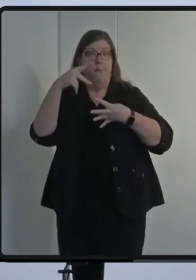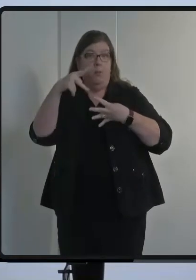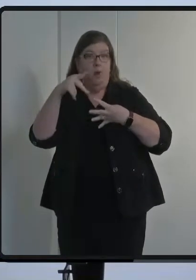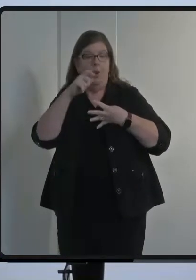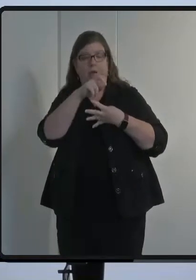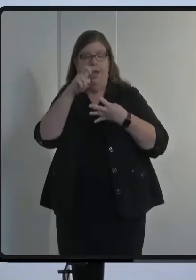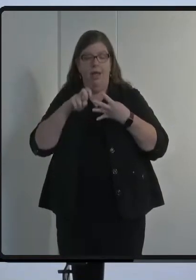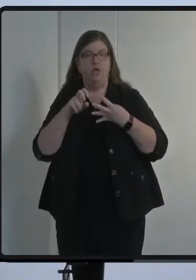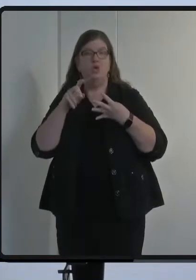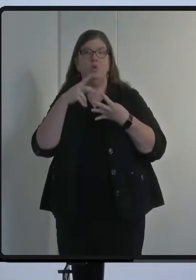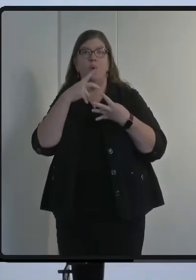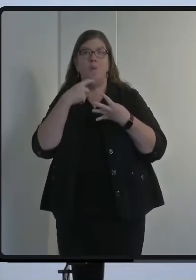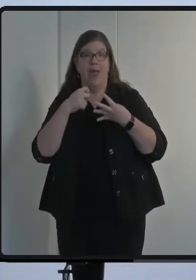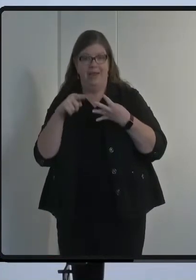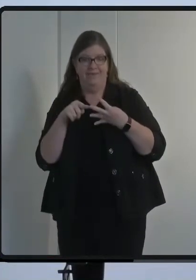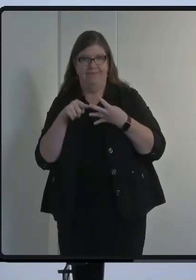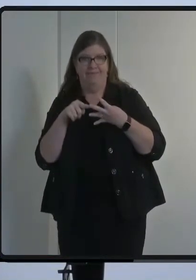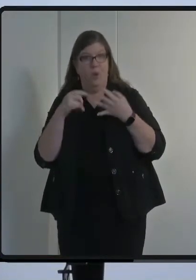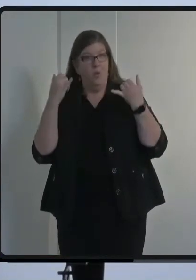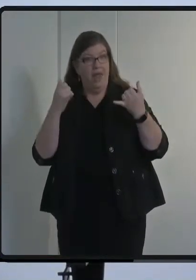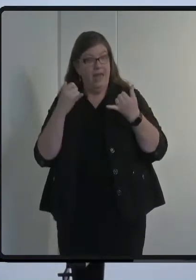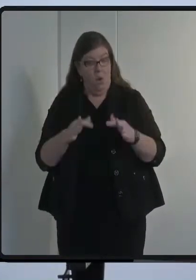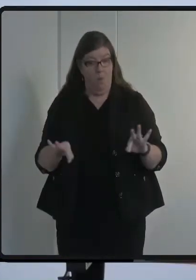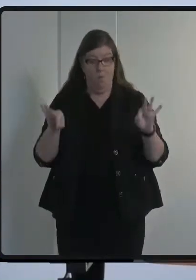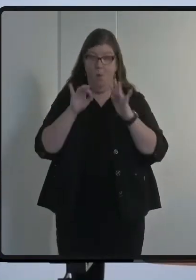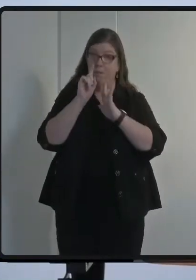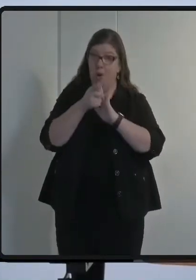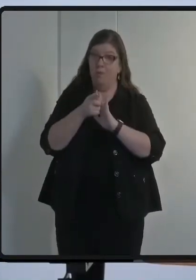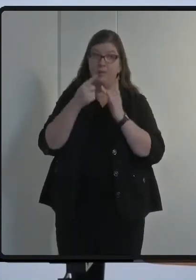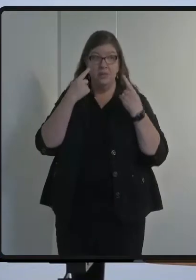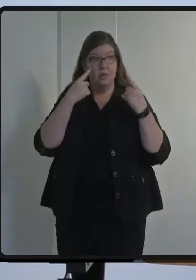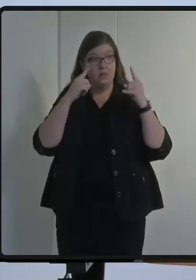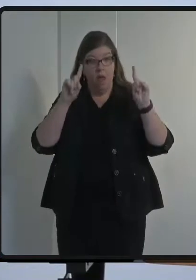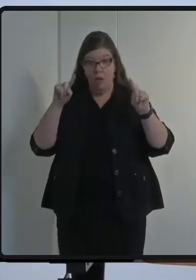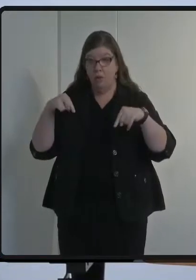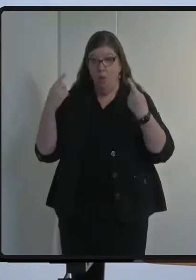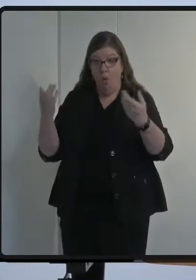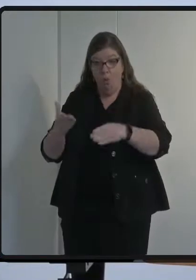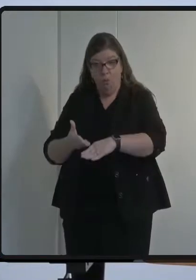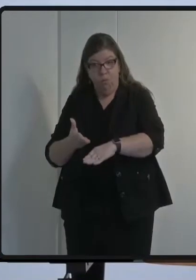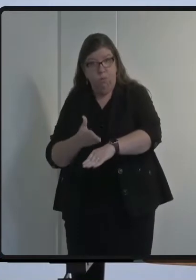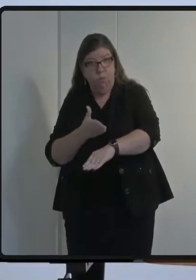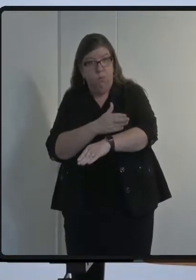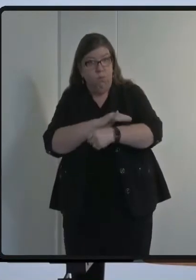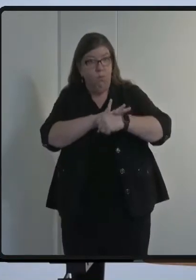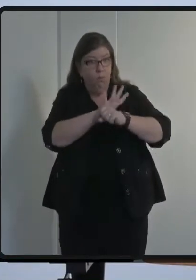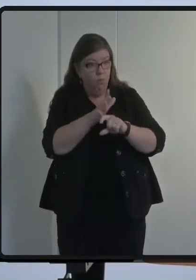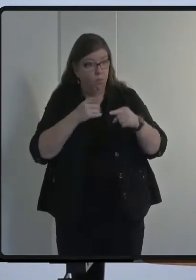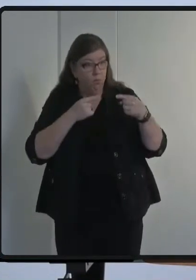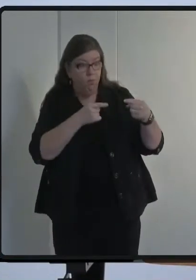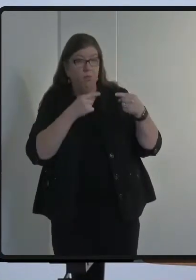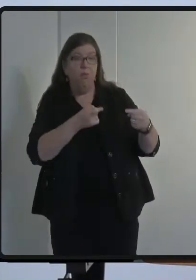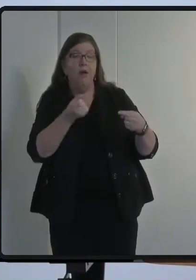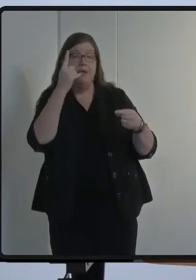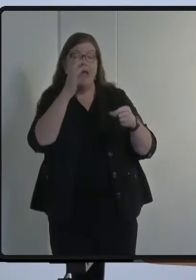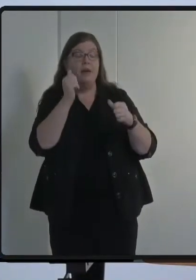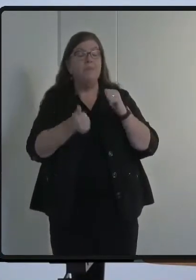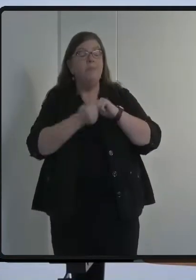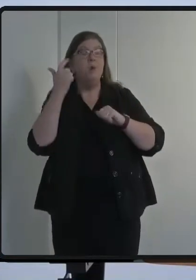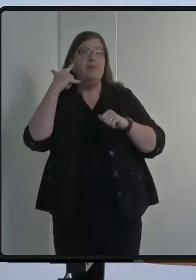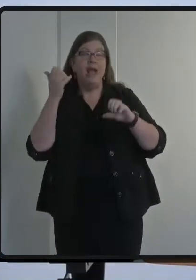tier. At this pivotal moment, while we are experiencing success in battling the coronavirus pandemic in most of California and in